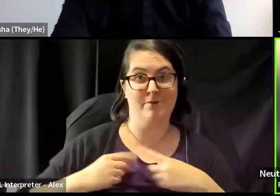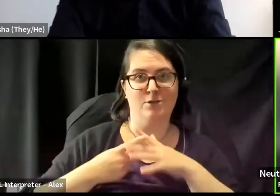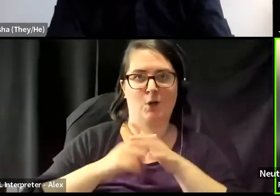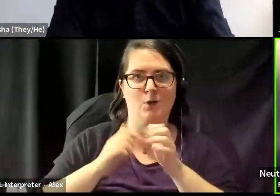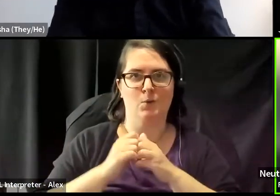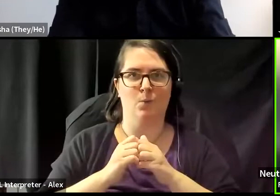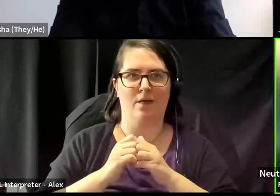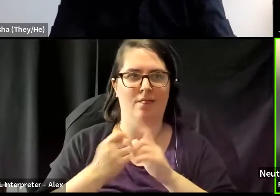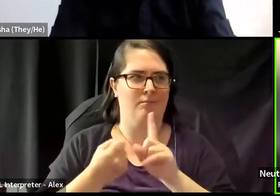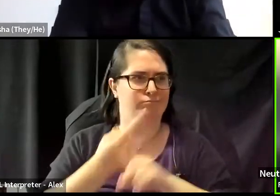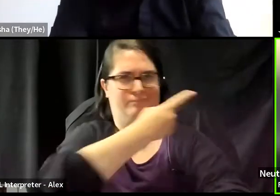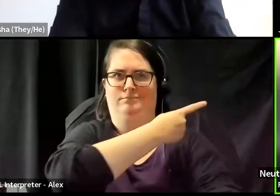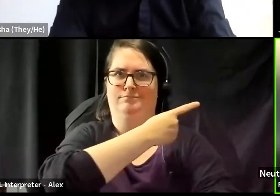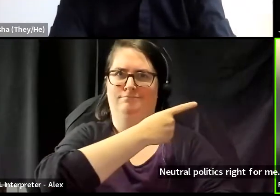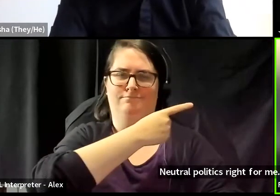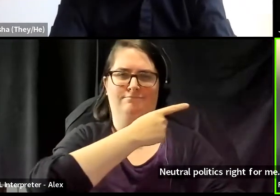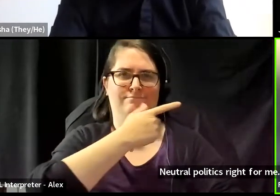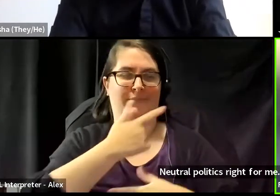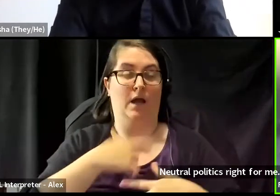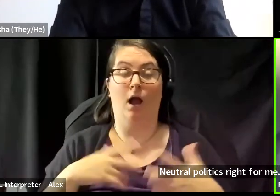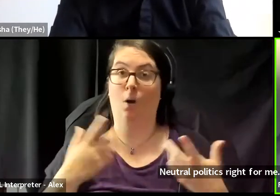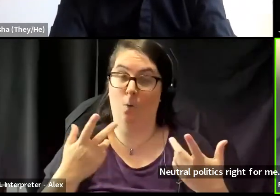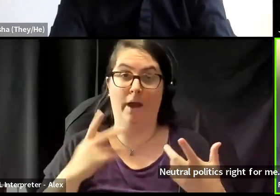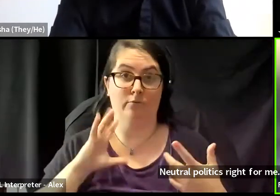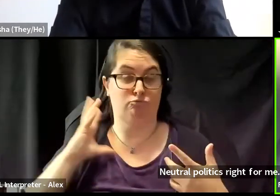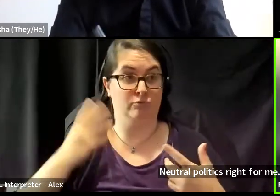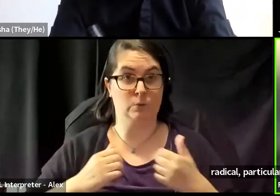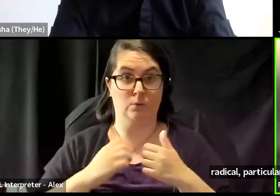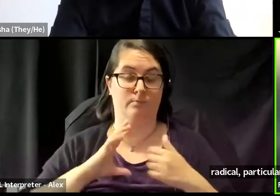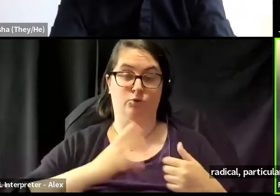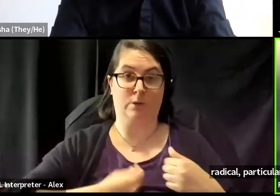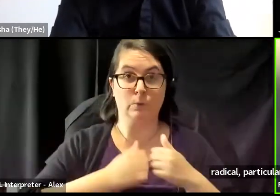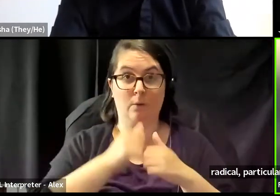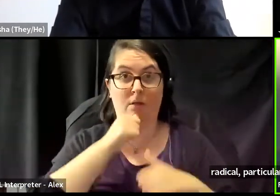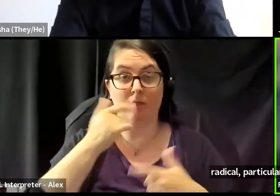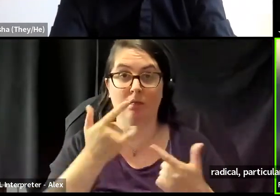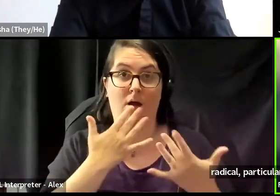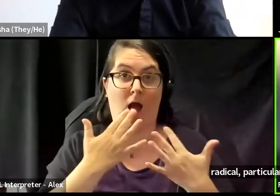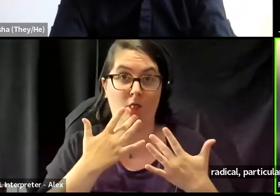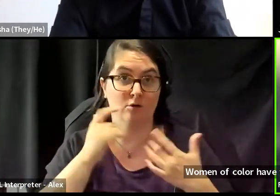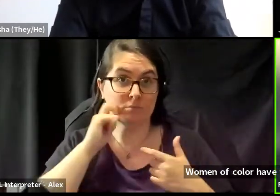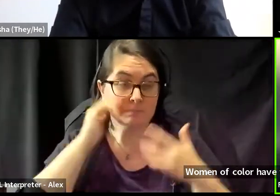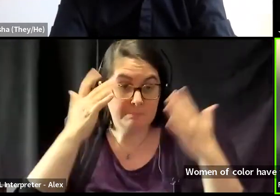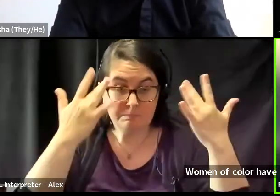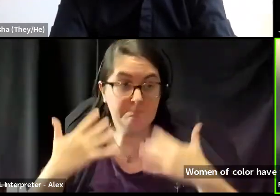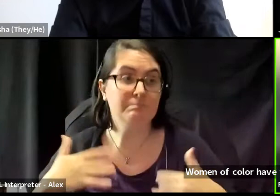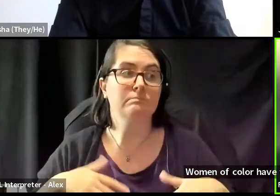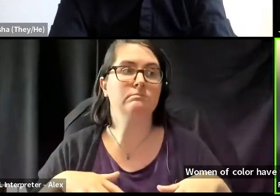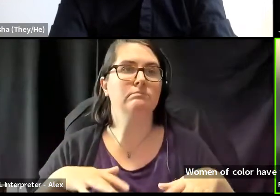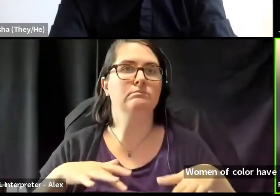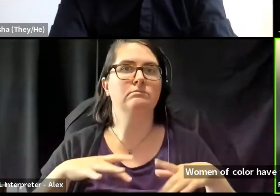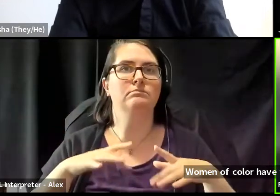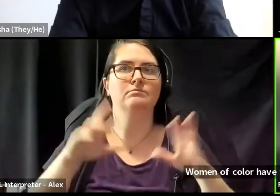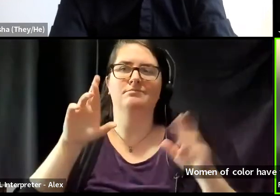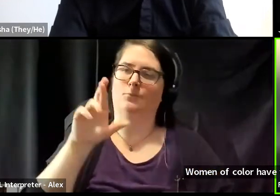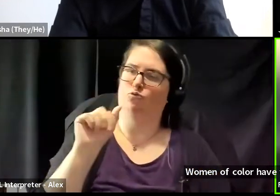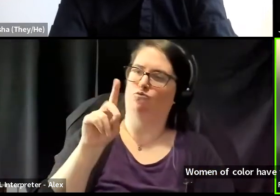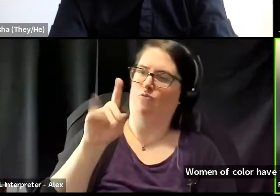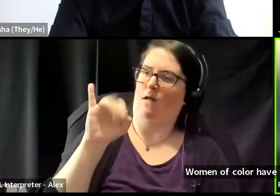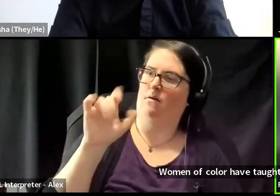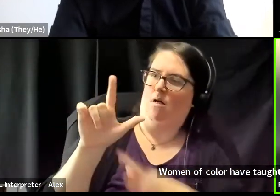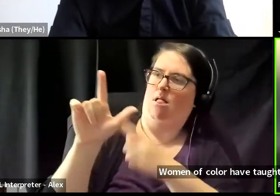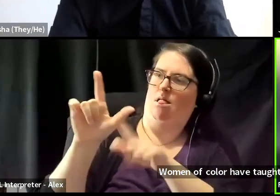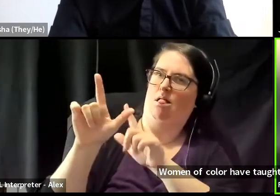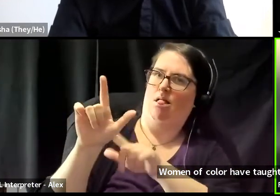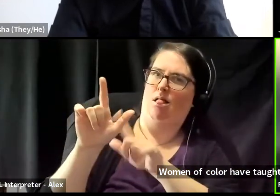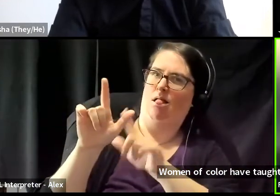radical, particularly with trans women of color who've taught us about, like, taking us towards the edge of where we are, right? Like, the term radical means to take you beyond